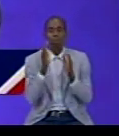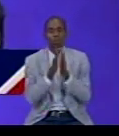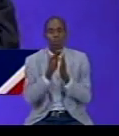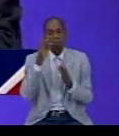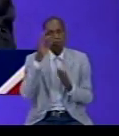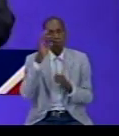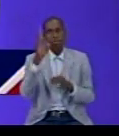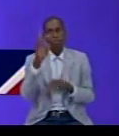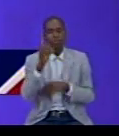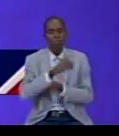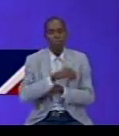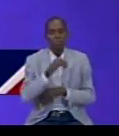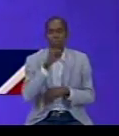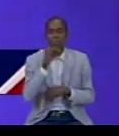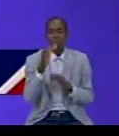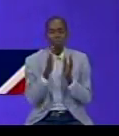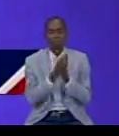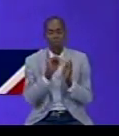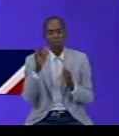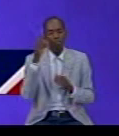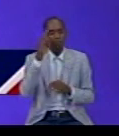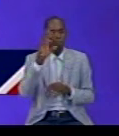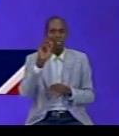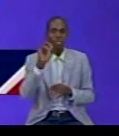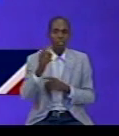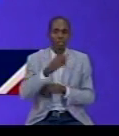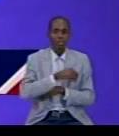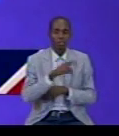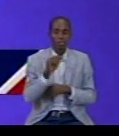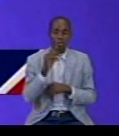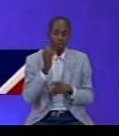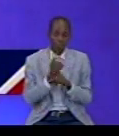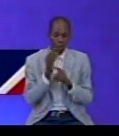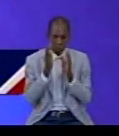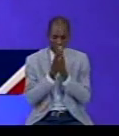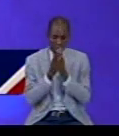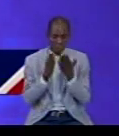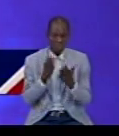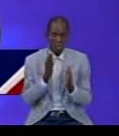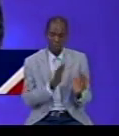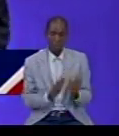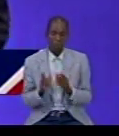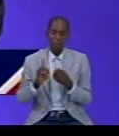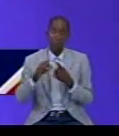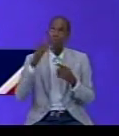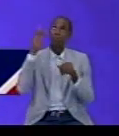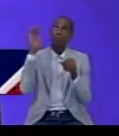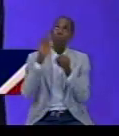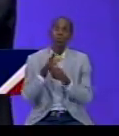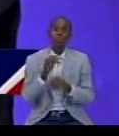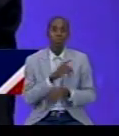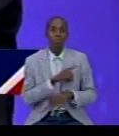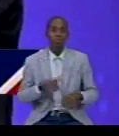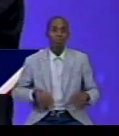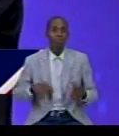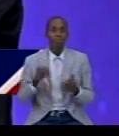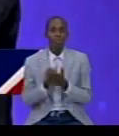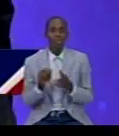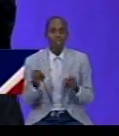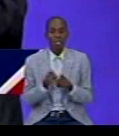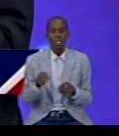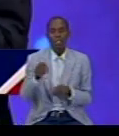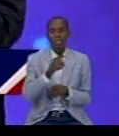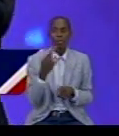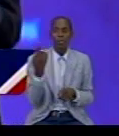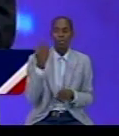for 30 days. They just prayed there. And according to the promise of the Lord, that as they were praying,